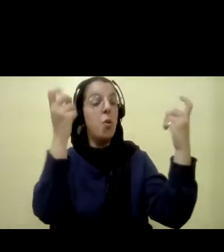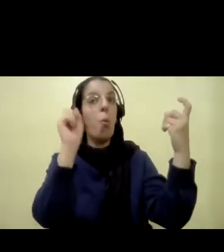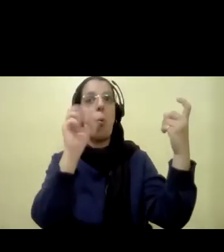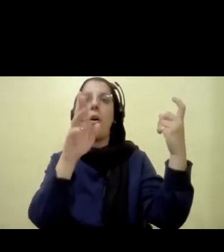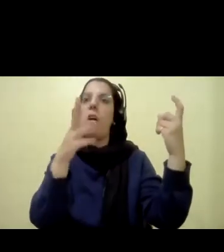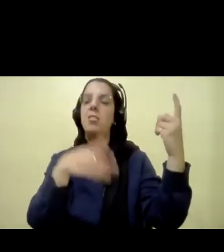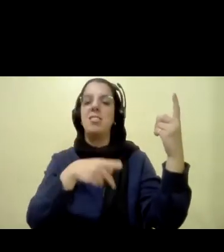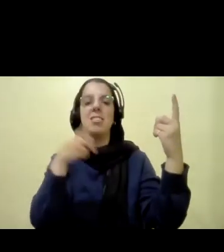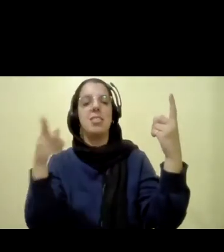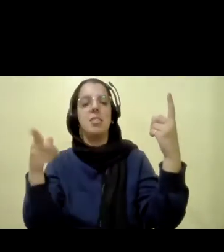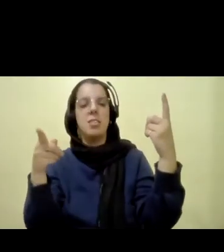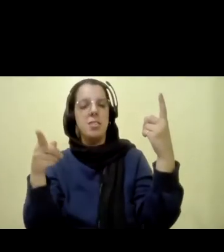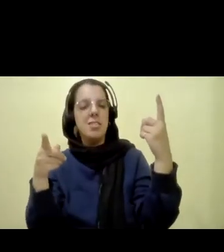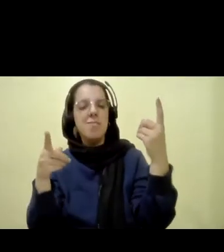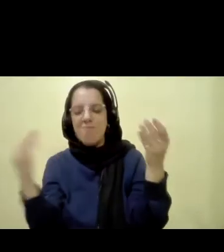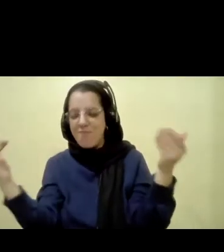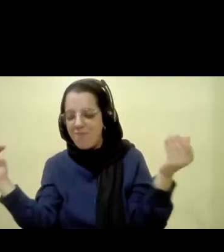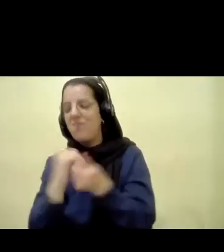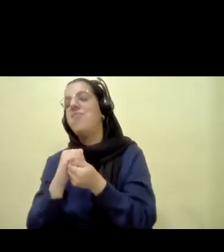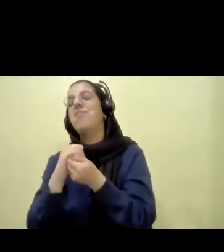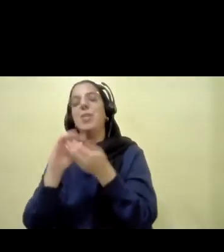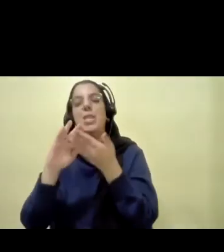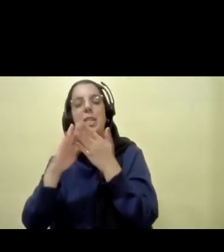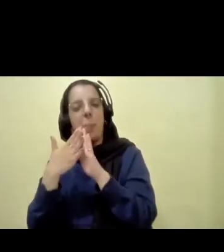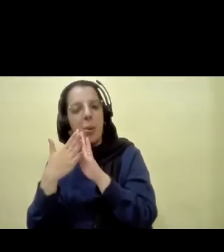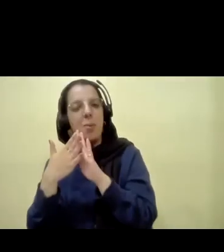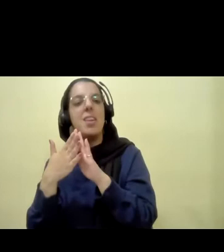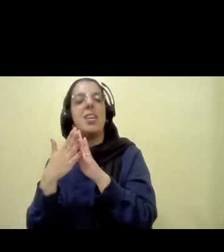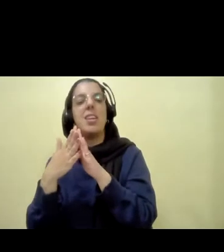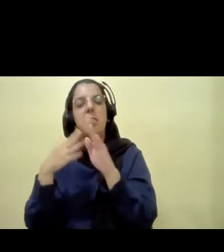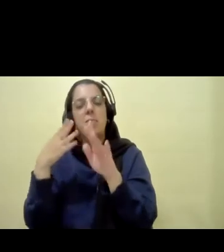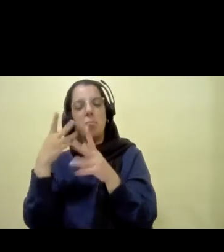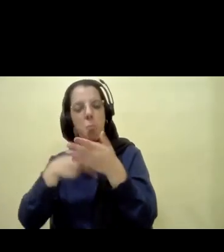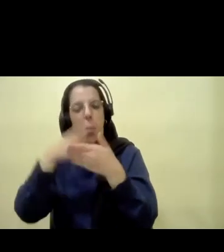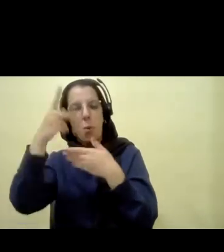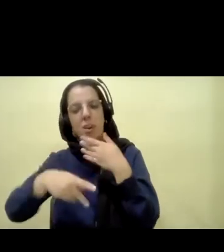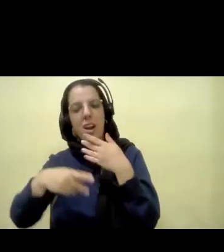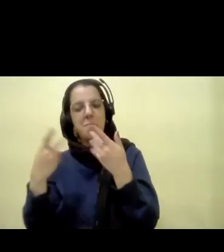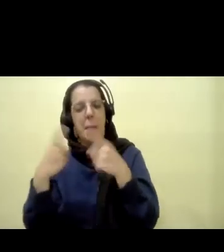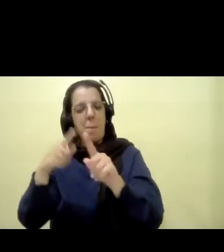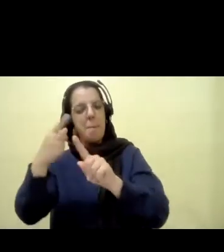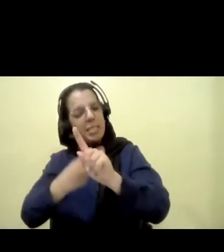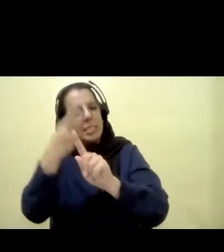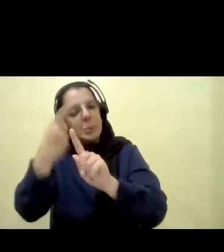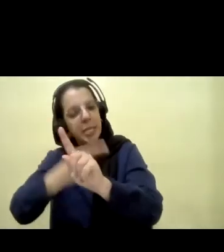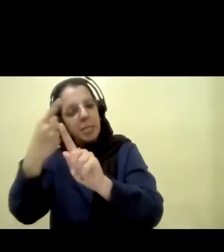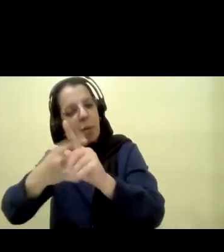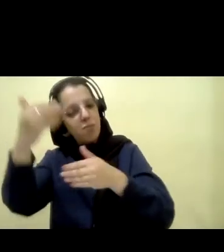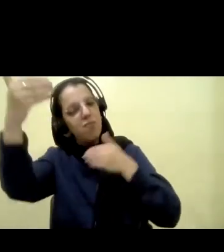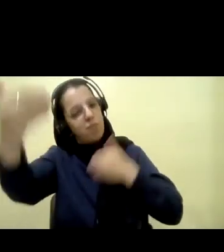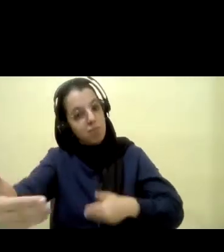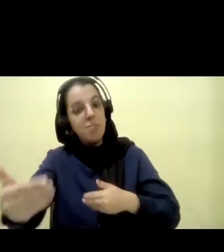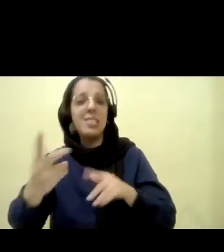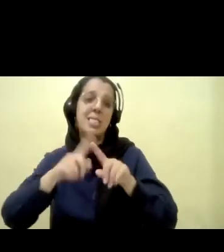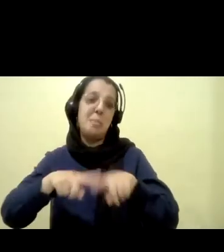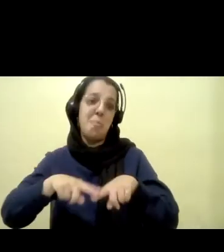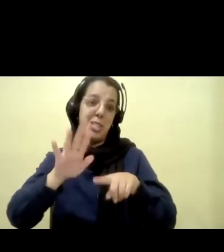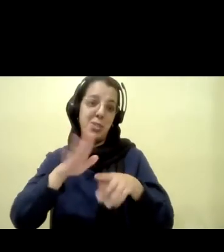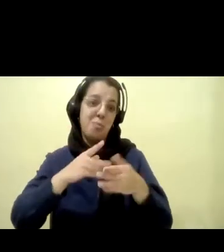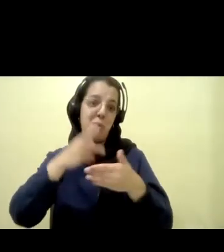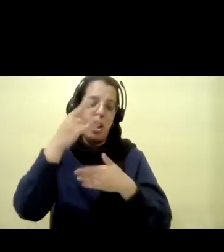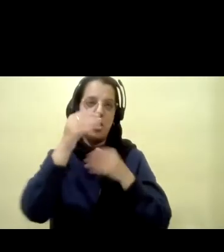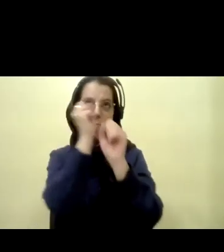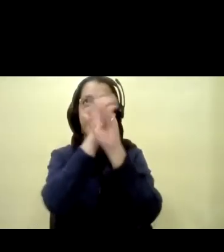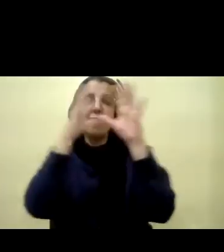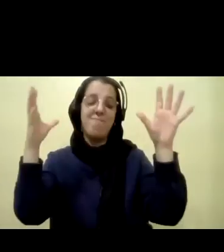a deeply community engaged program that goes for months and months on end. It depends on what you want to do. It